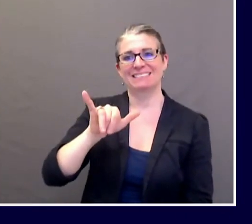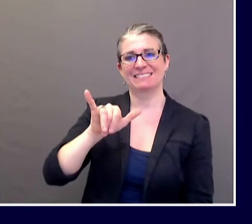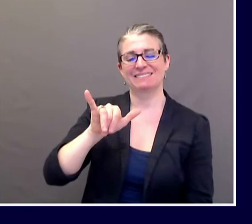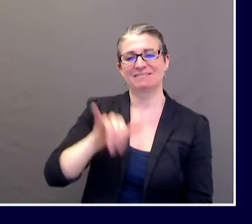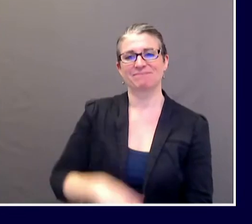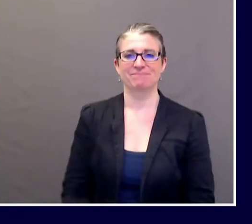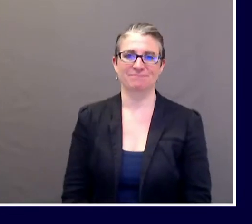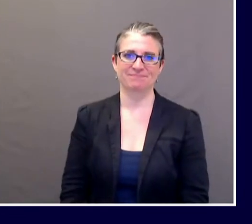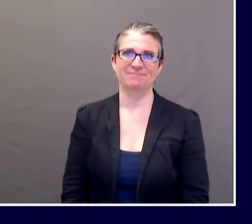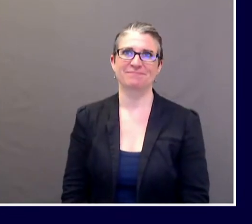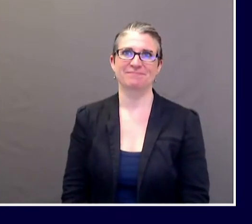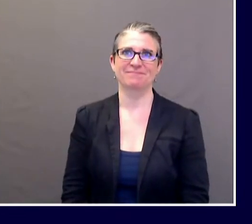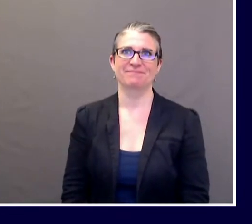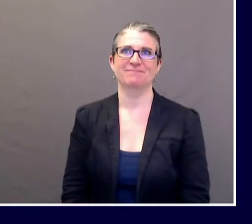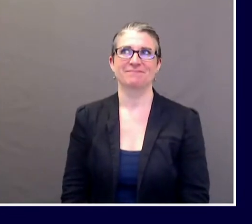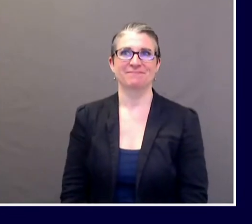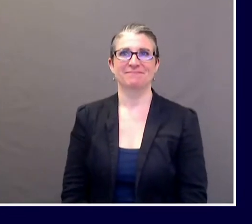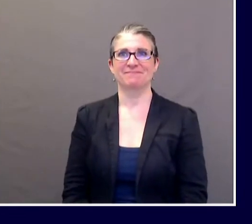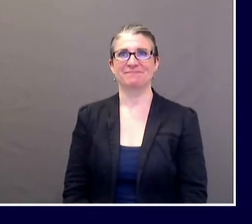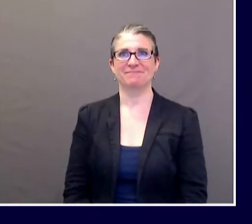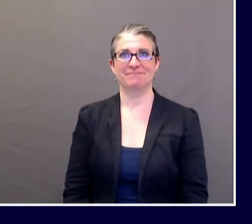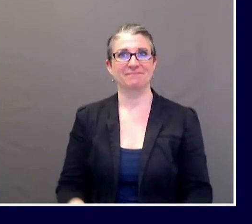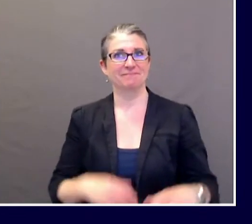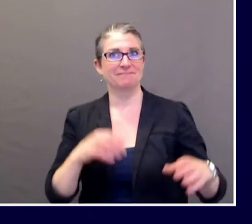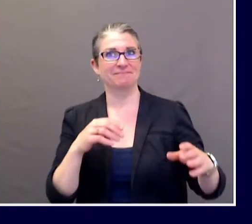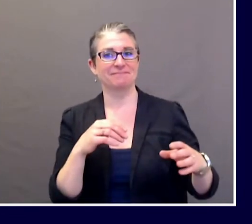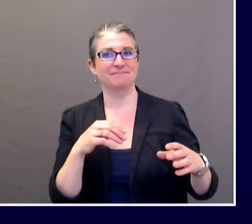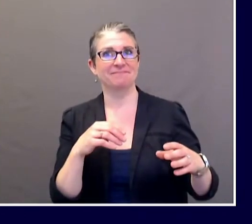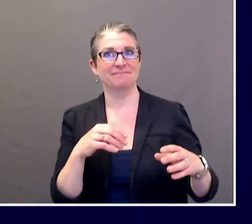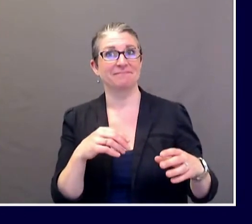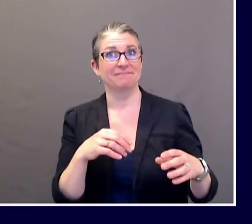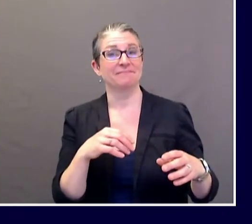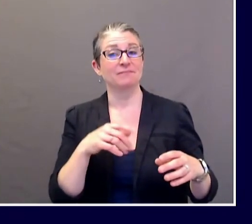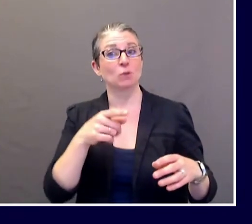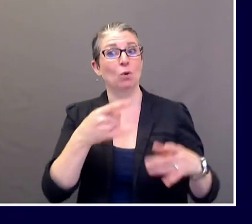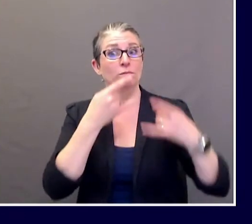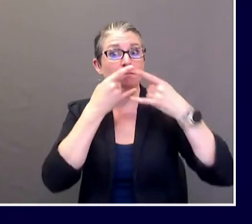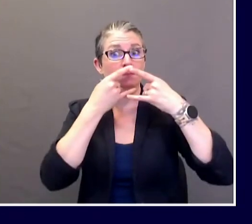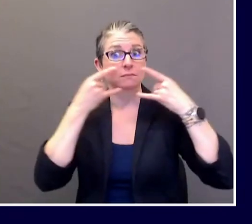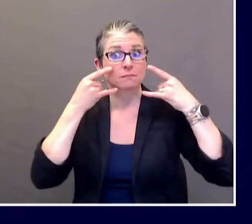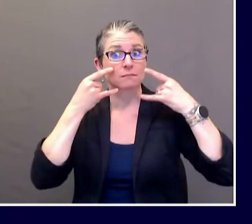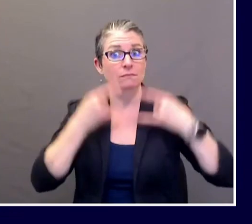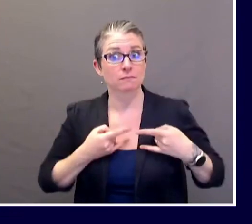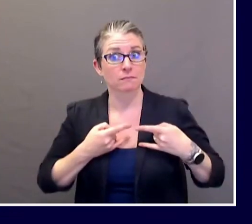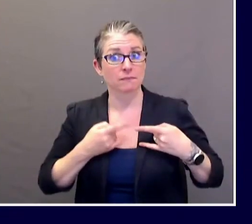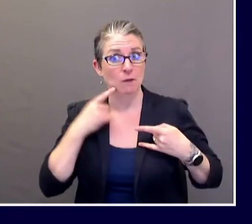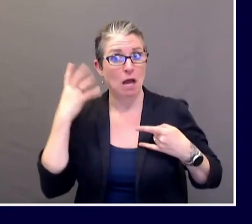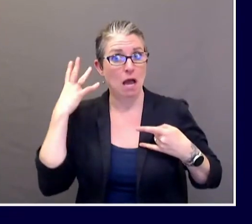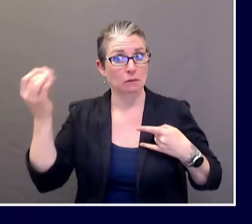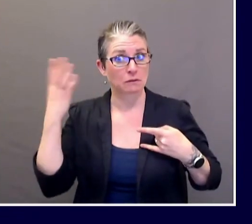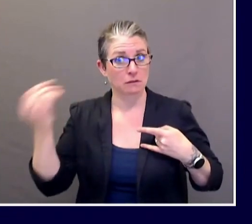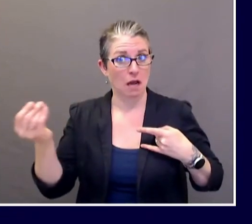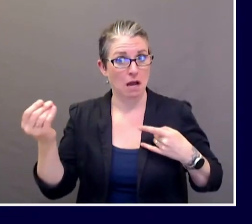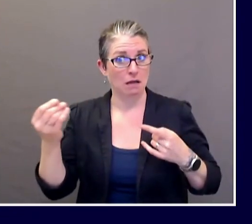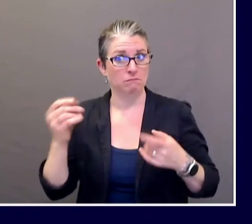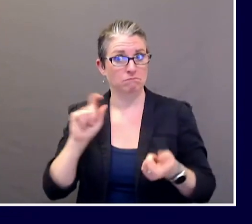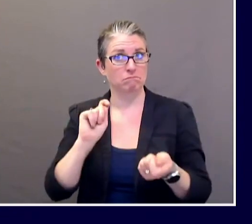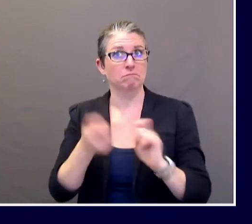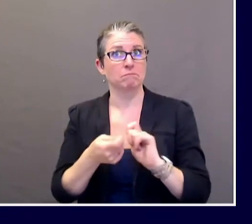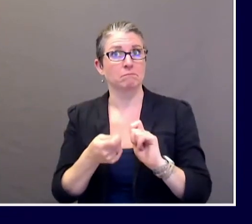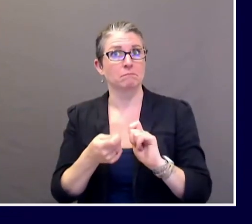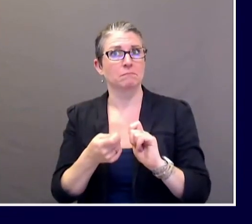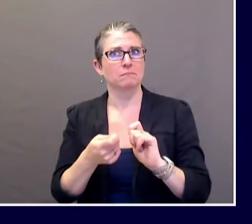mask requirements outdoors, why aren't variants more of a concern, especially when they were thought to be a factor with the rising case numbers that we had